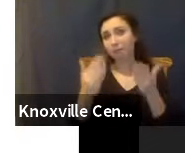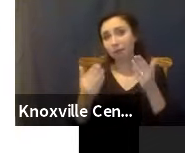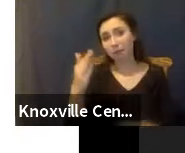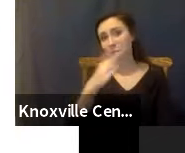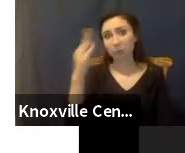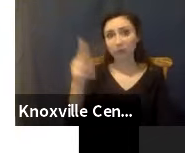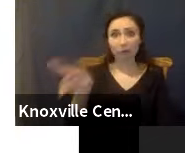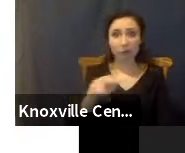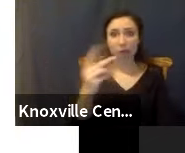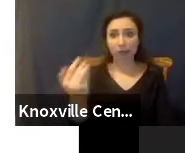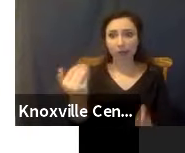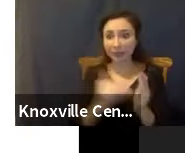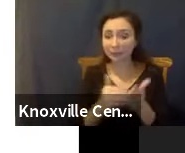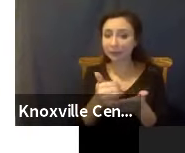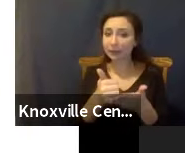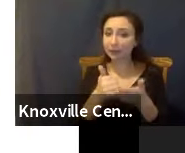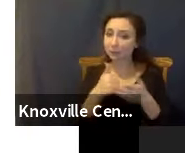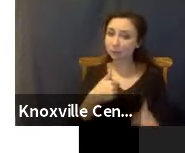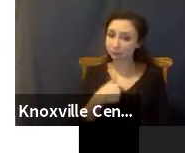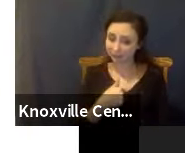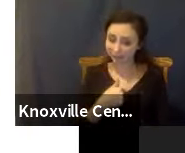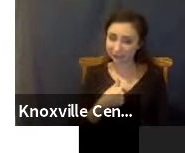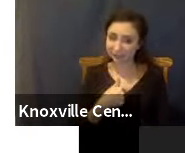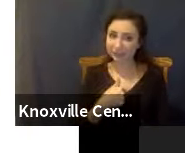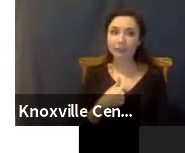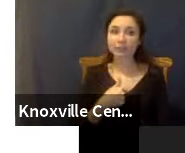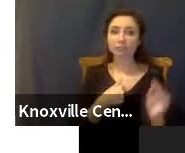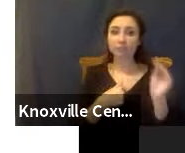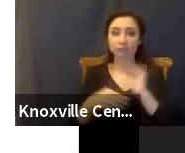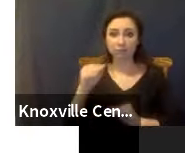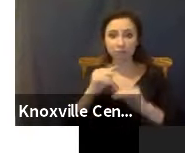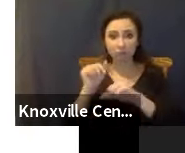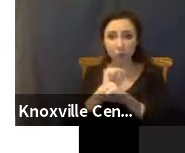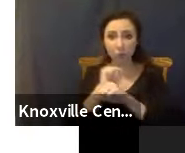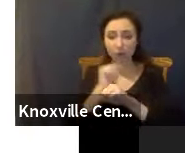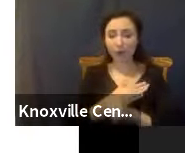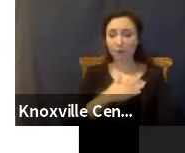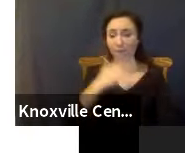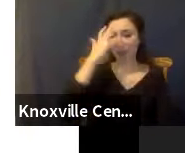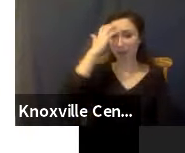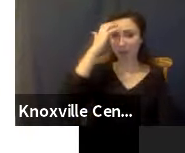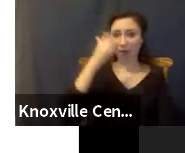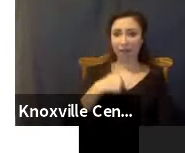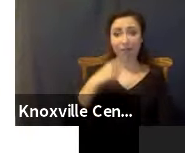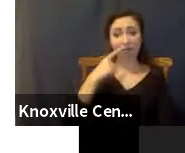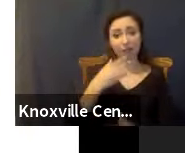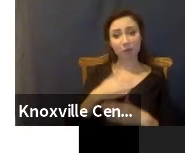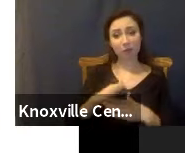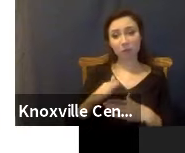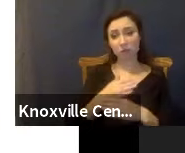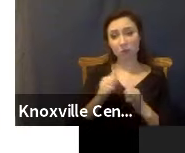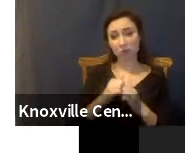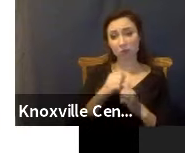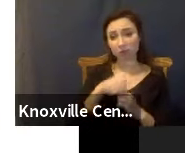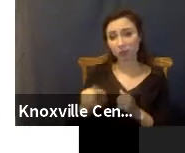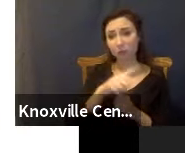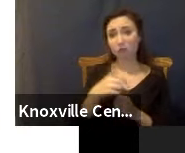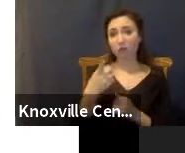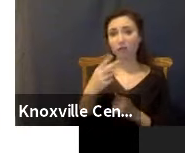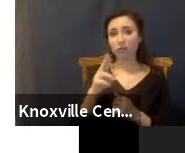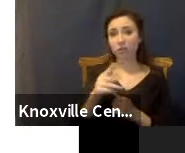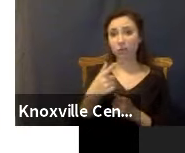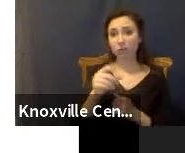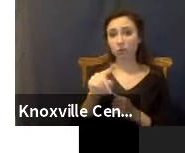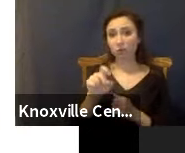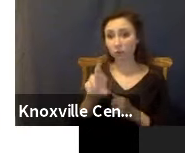But it helped me organize this work in my head, and so I thought I would share it with the group. So Dr. Gocher, that's all I have on that issue,